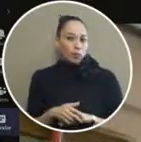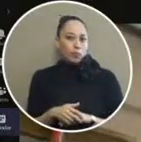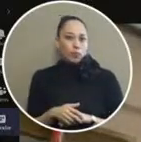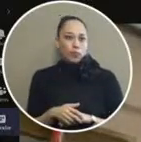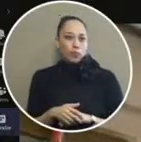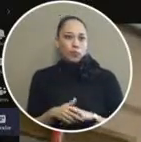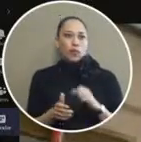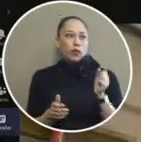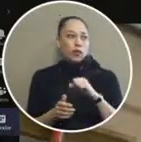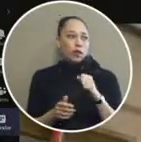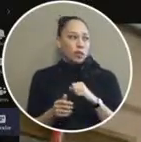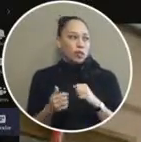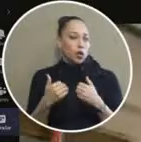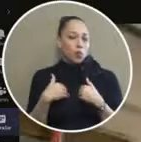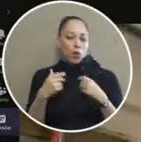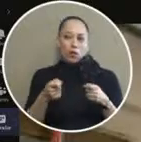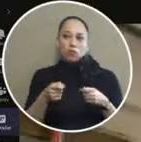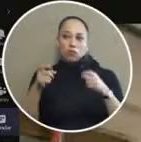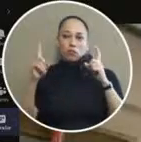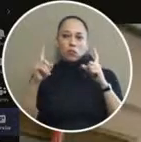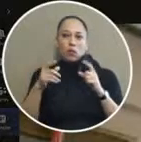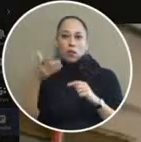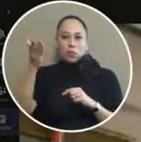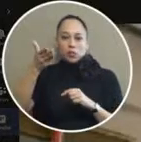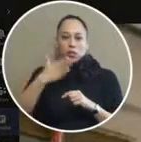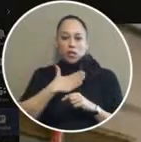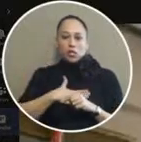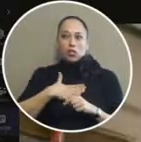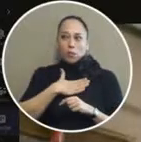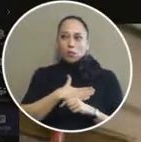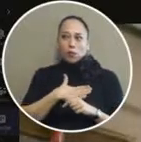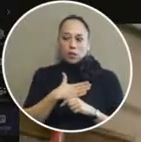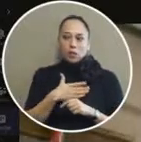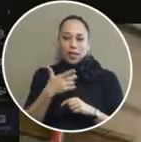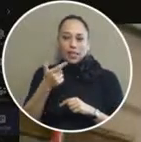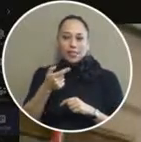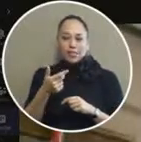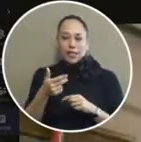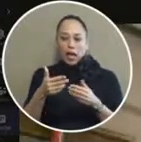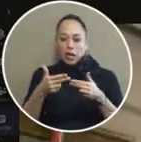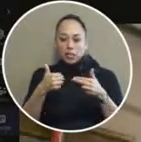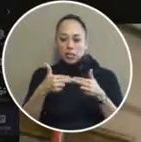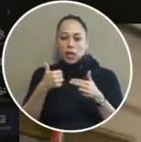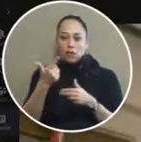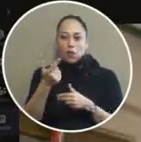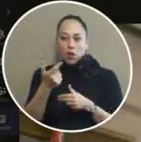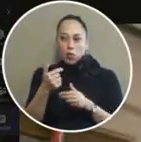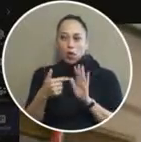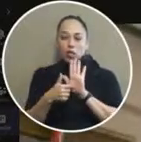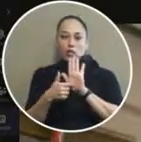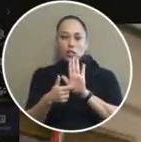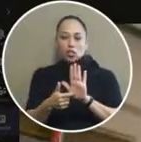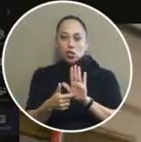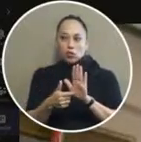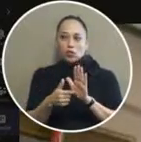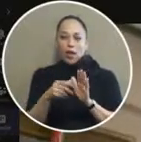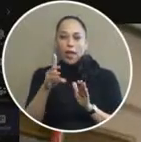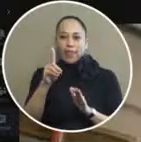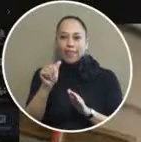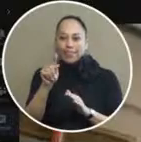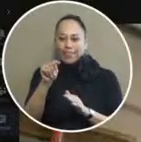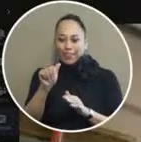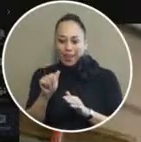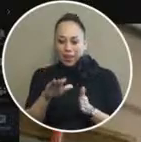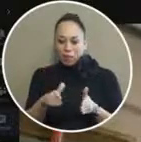Yes, if we can put the presentation, please. On slide 41, it shows the death by